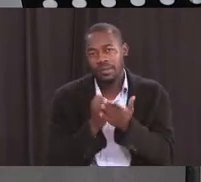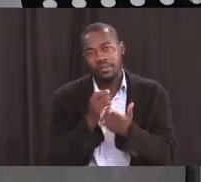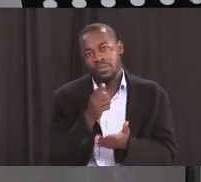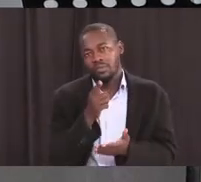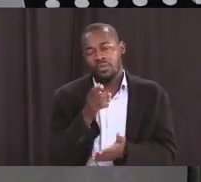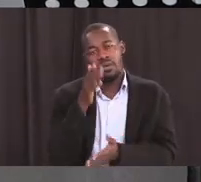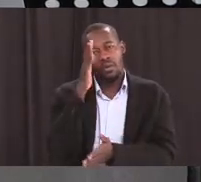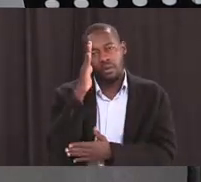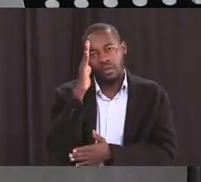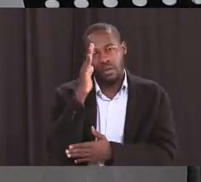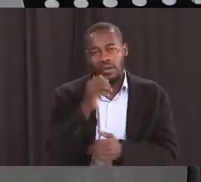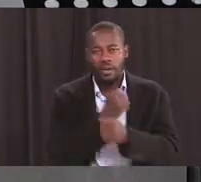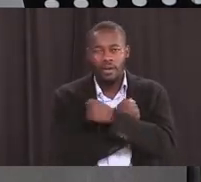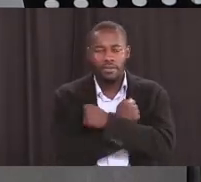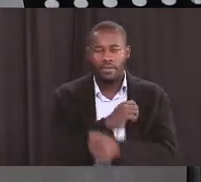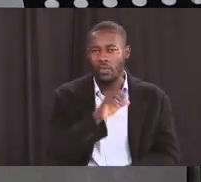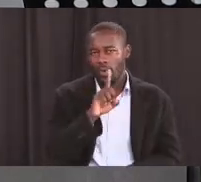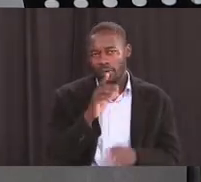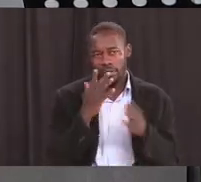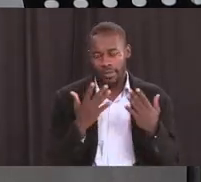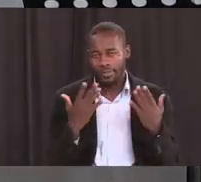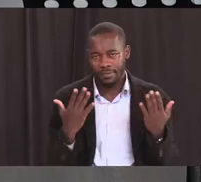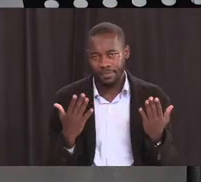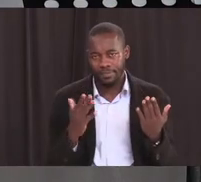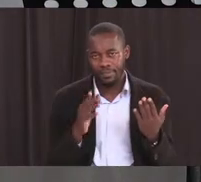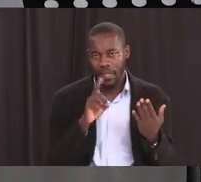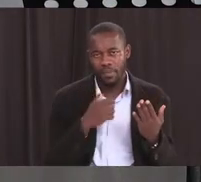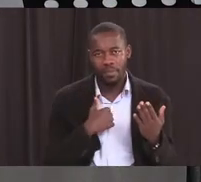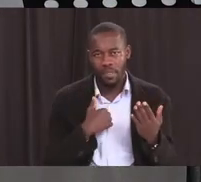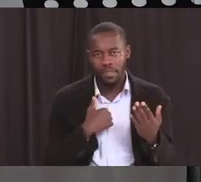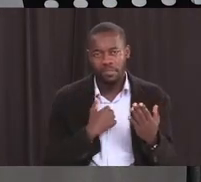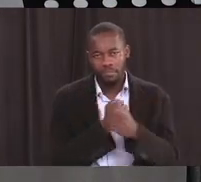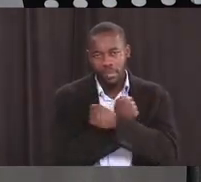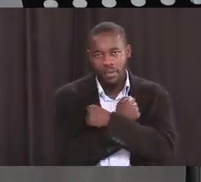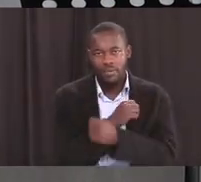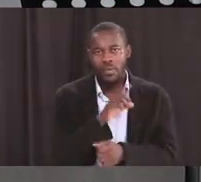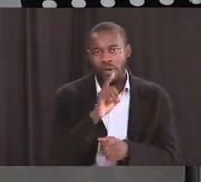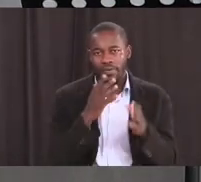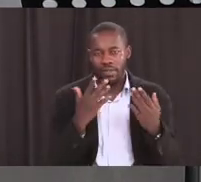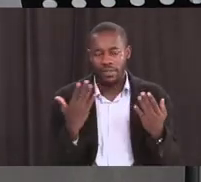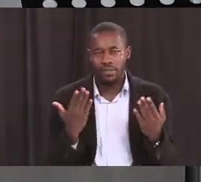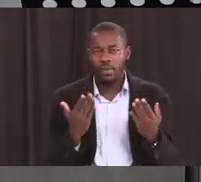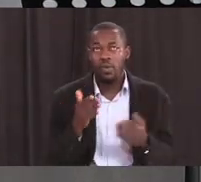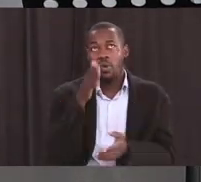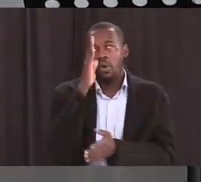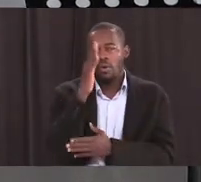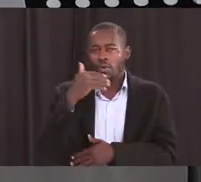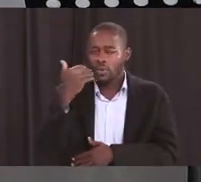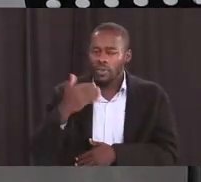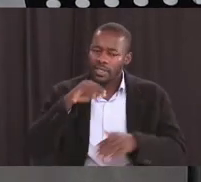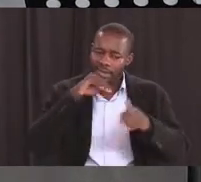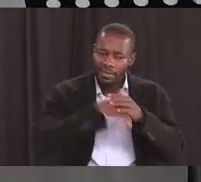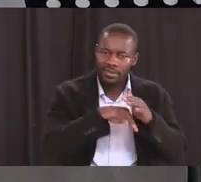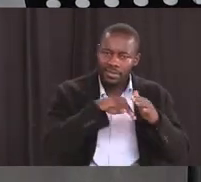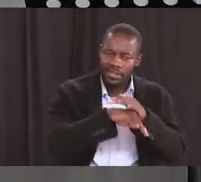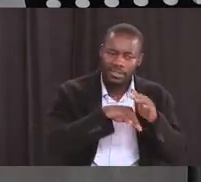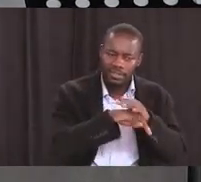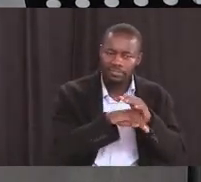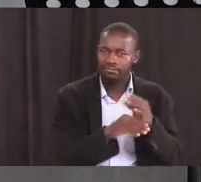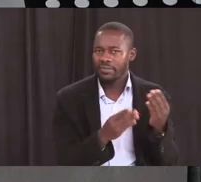What I love about the Word of God and about these narratives in Acts is that these people are so real.